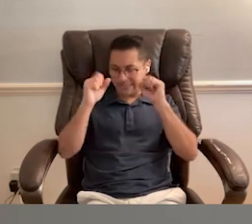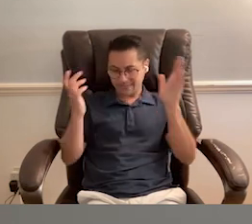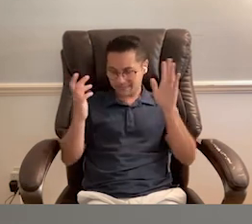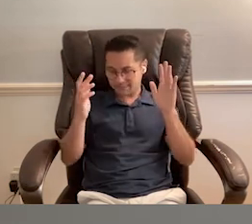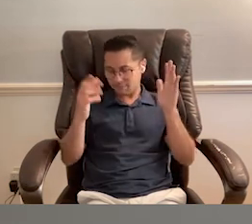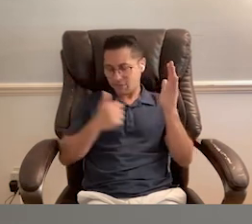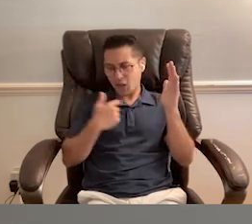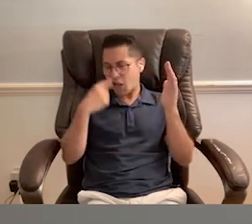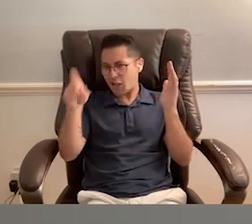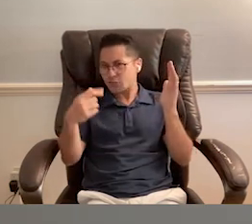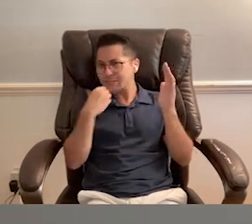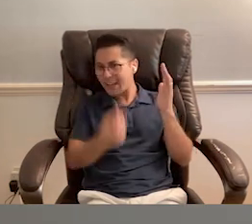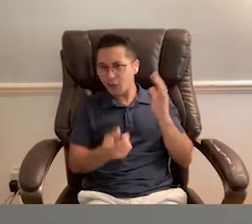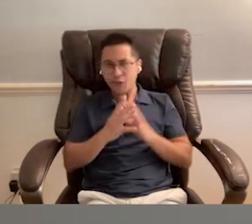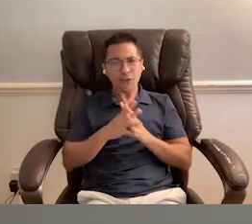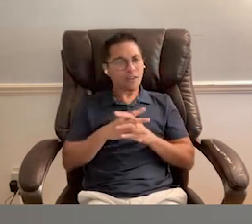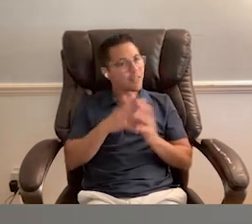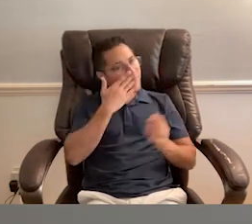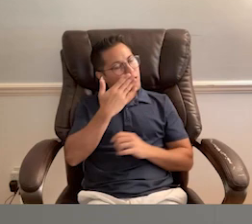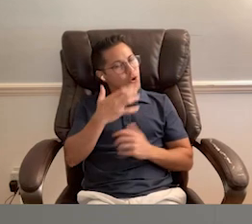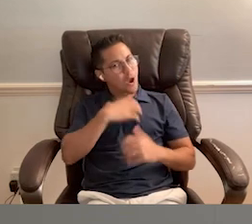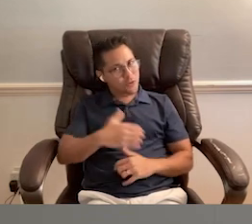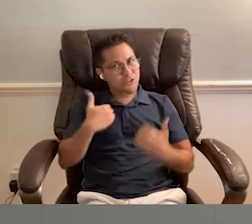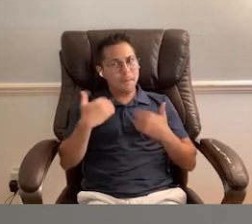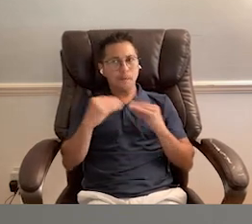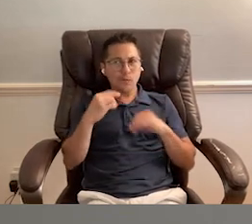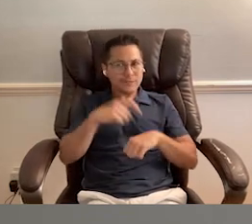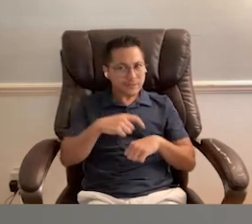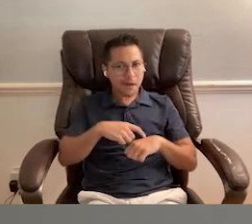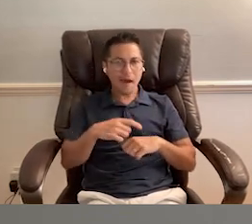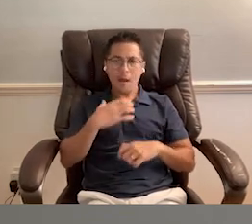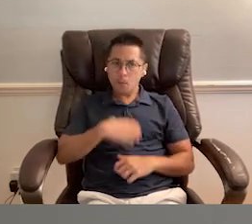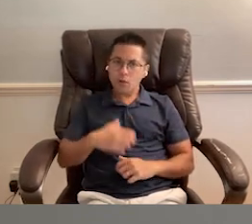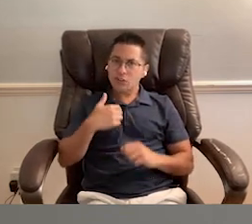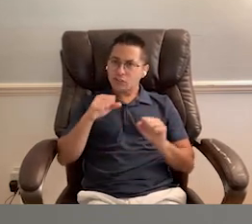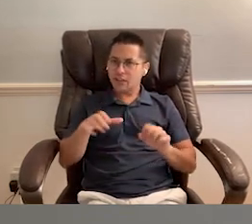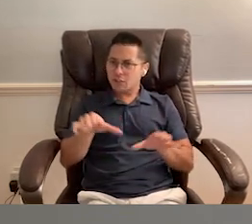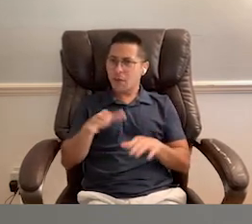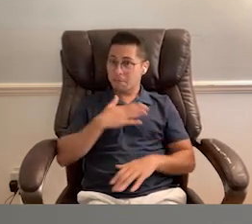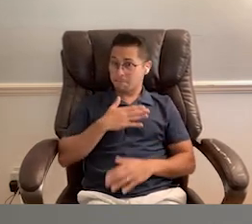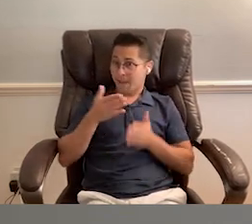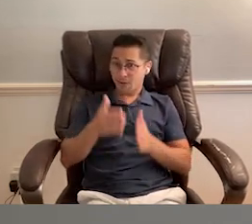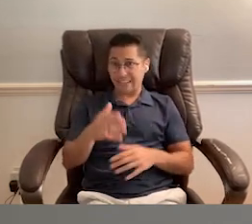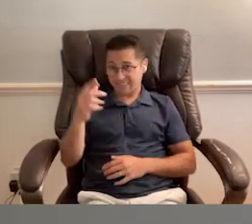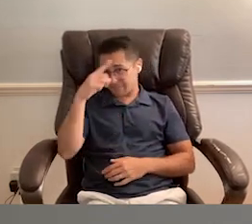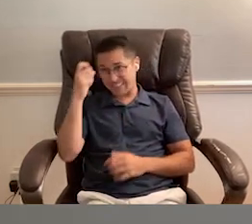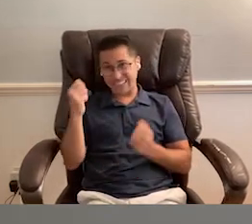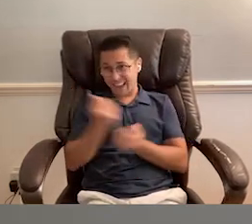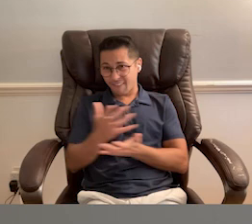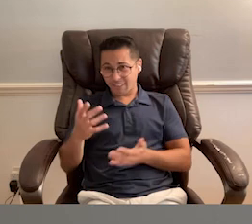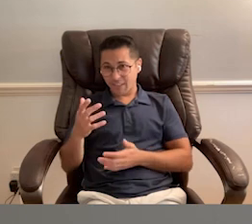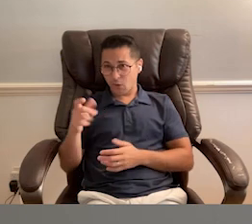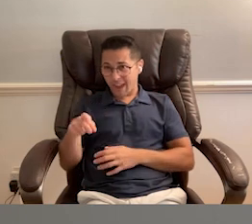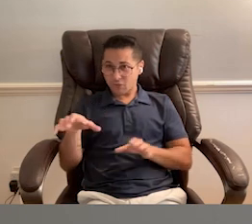I just had to. Thank you, appreciate that. I wish I had more time. I wish I could have done it my way, because everything we do has to